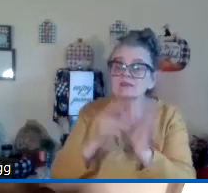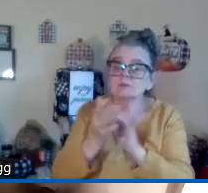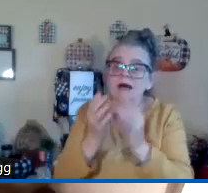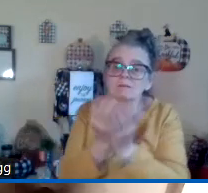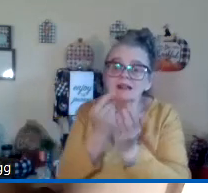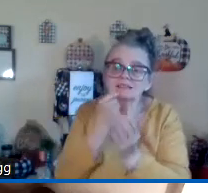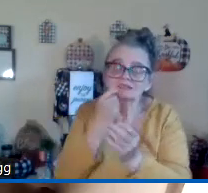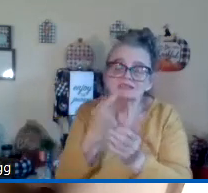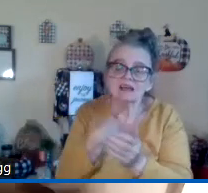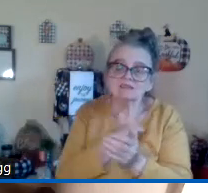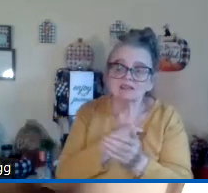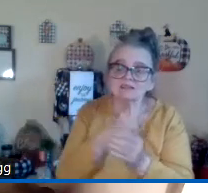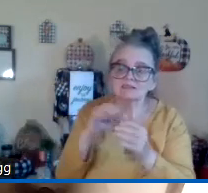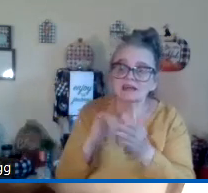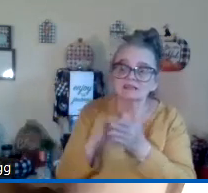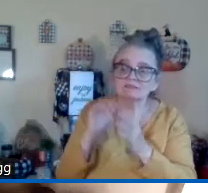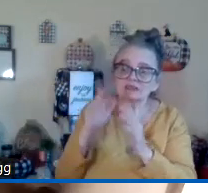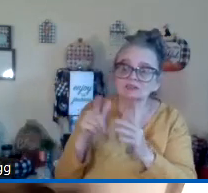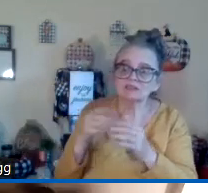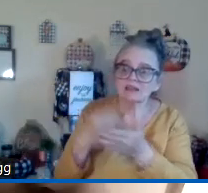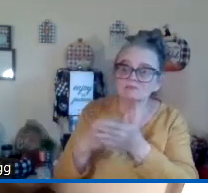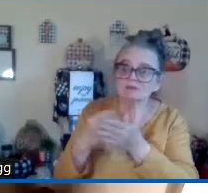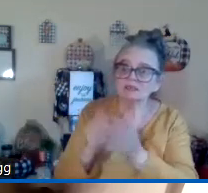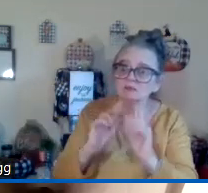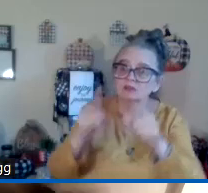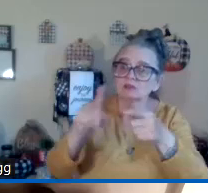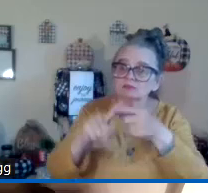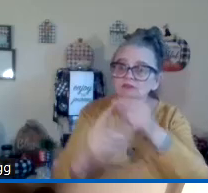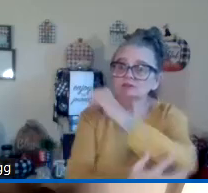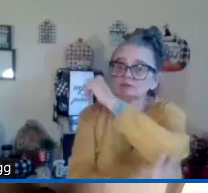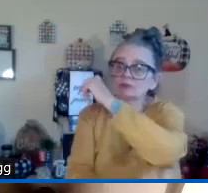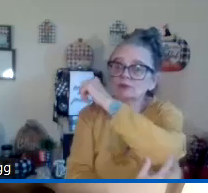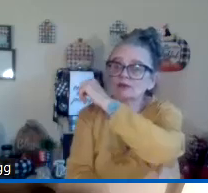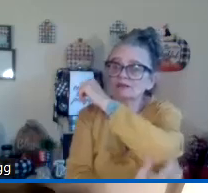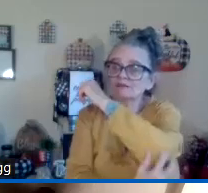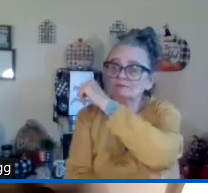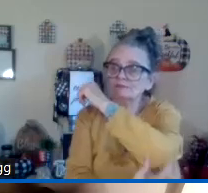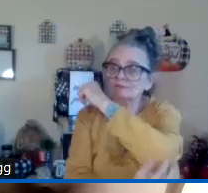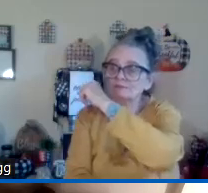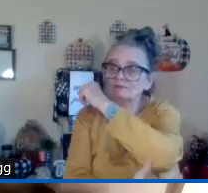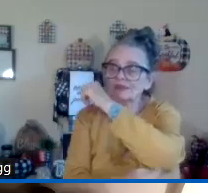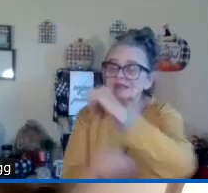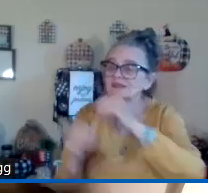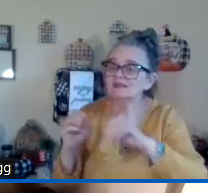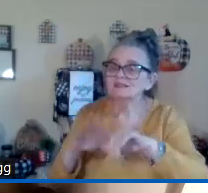And the Bible actually tells us that eventually that money will go to the poor.